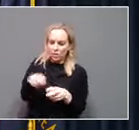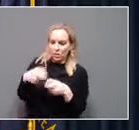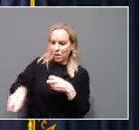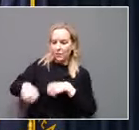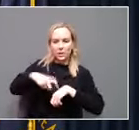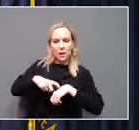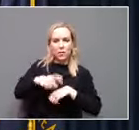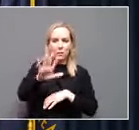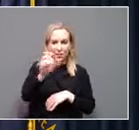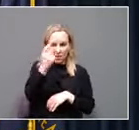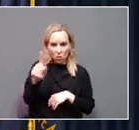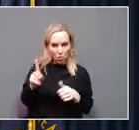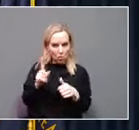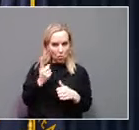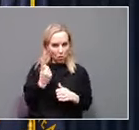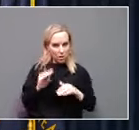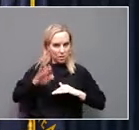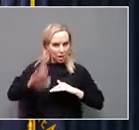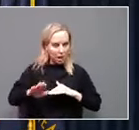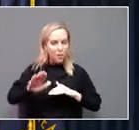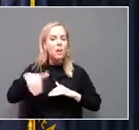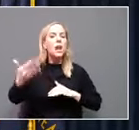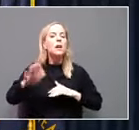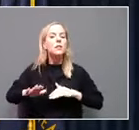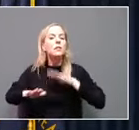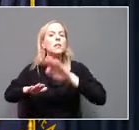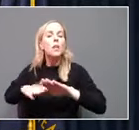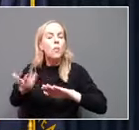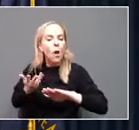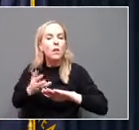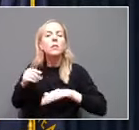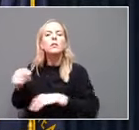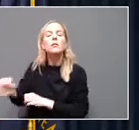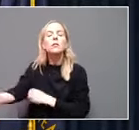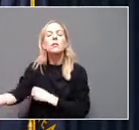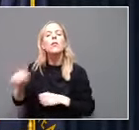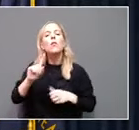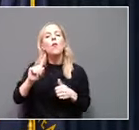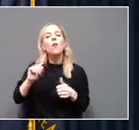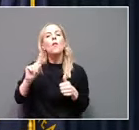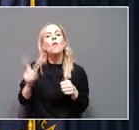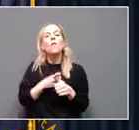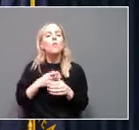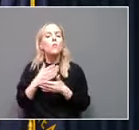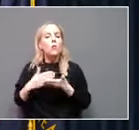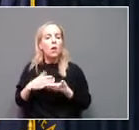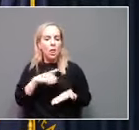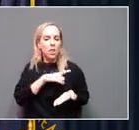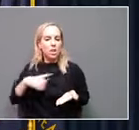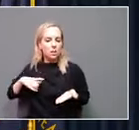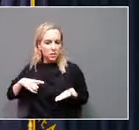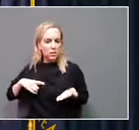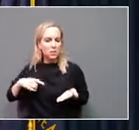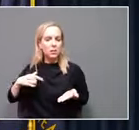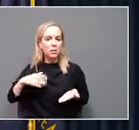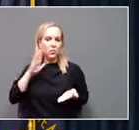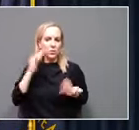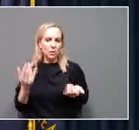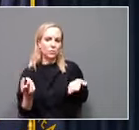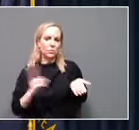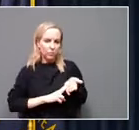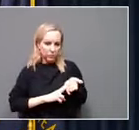taking. The next is going to be the first piece of legislation that I'm signing into law today.